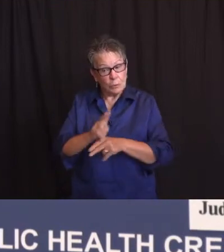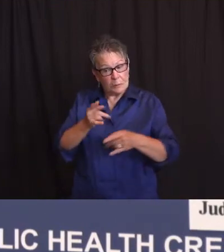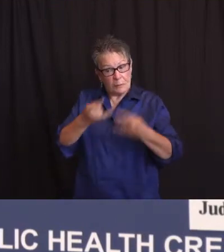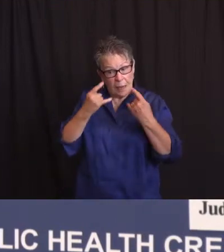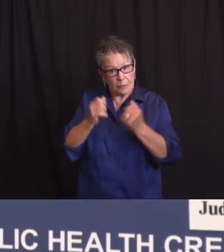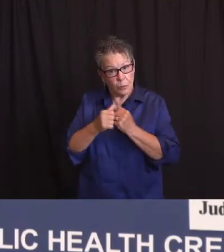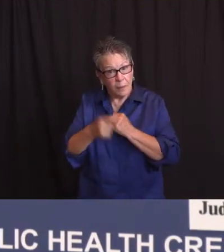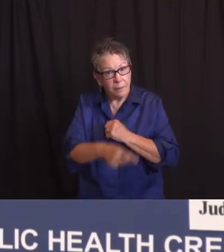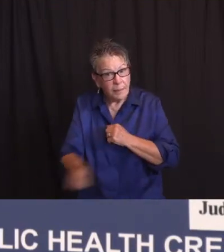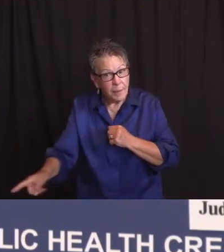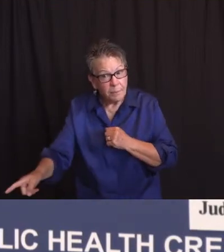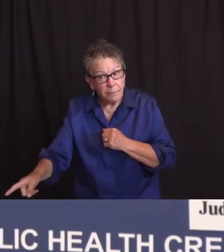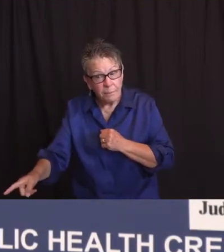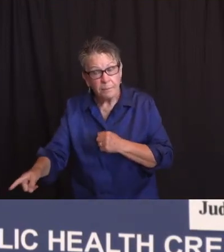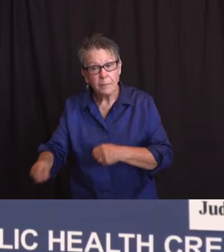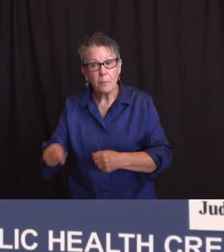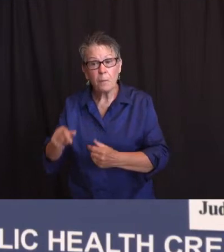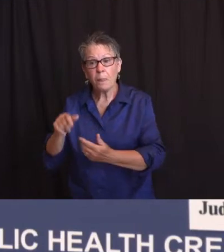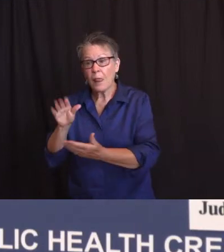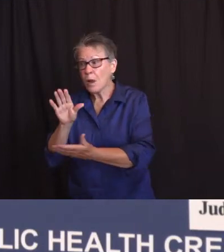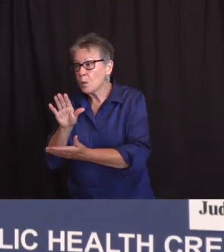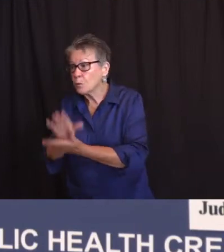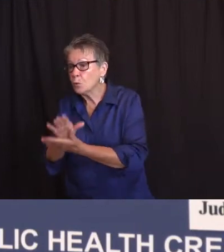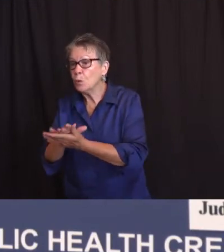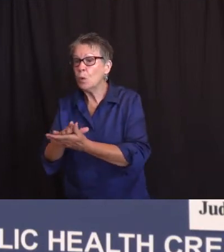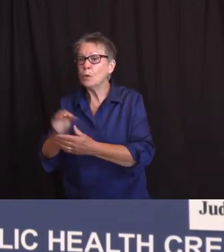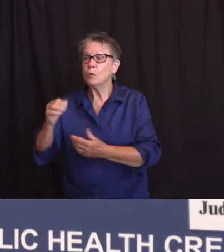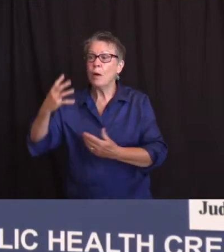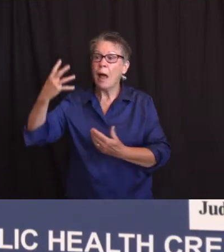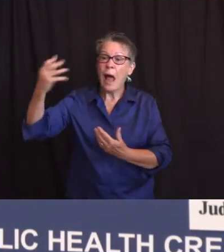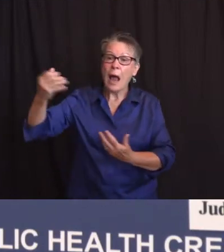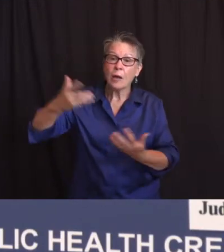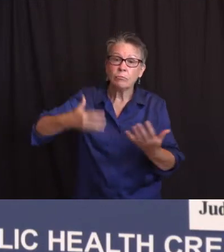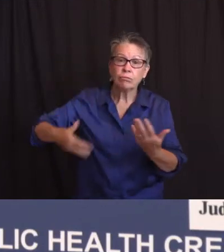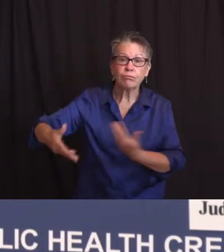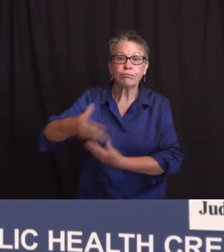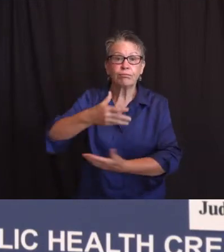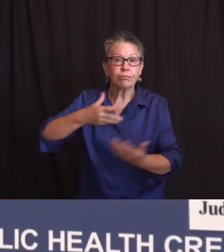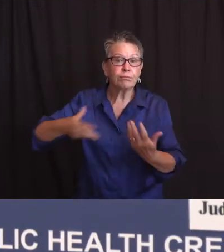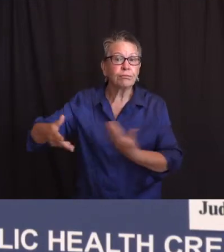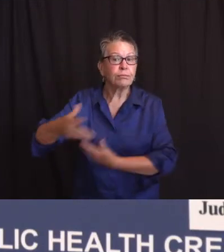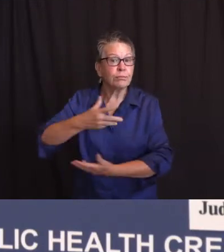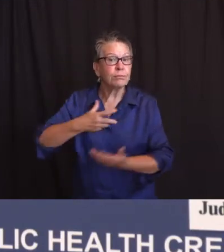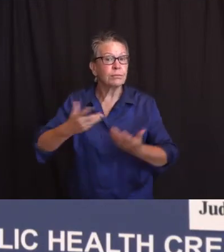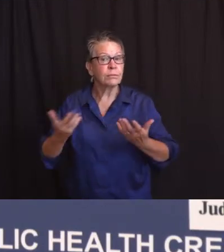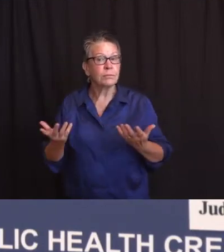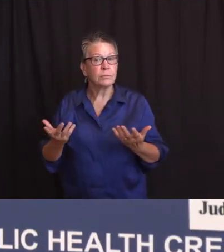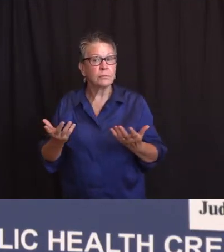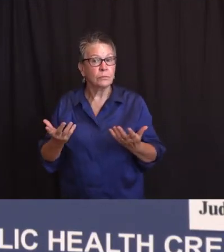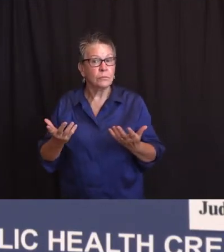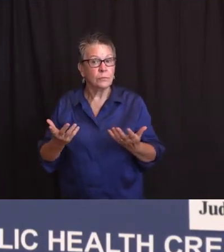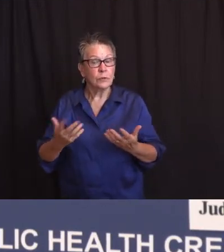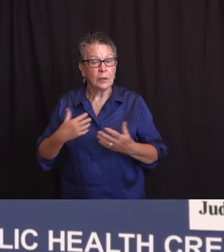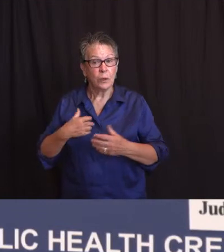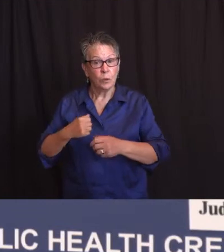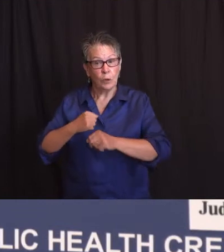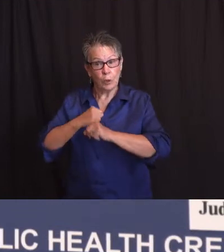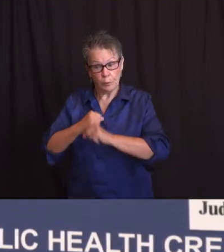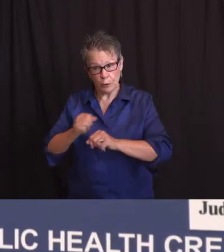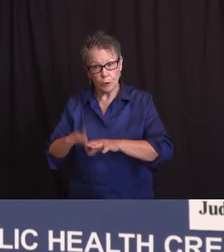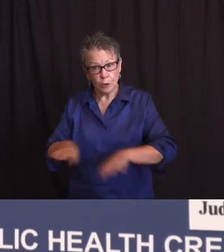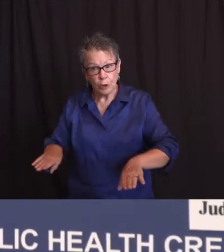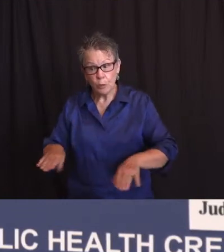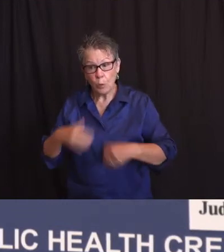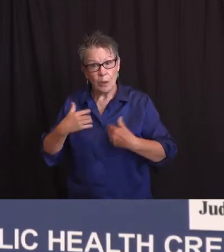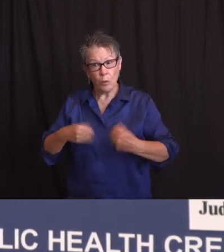or supermarkets or other places, we protect them for two reasons. We look to protect them because, well, we don't want them to get ill, and because also